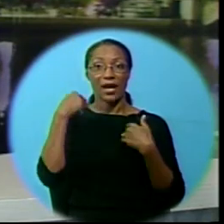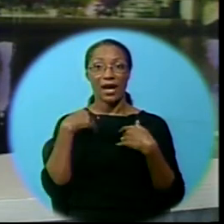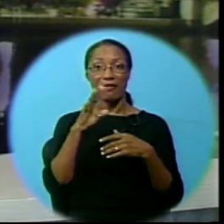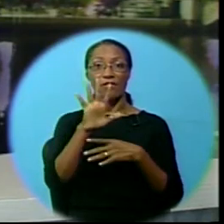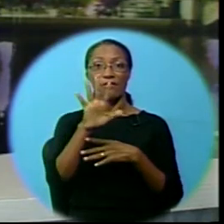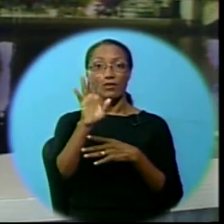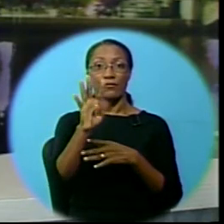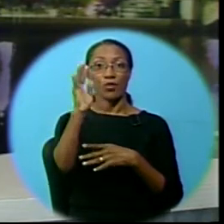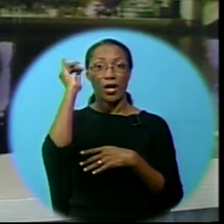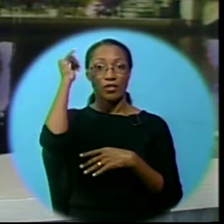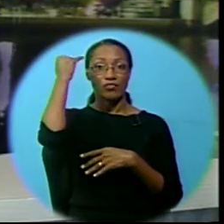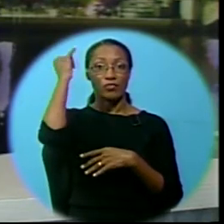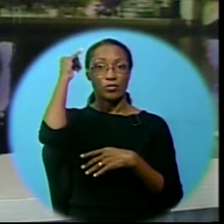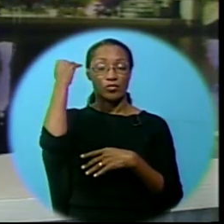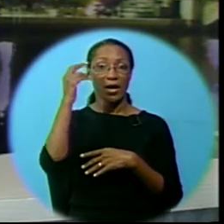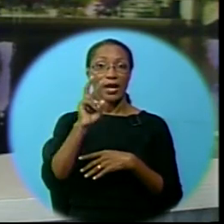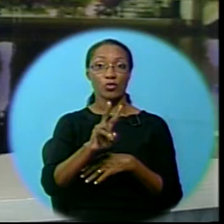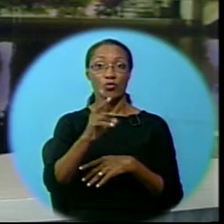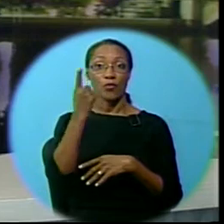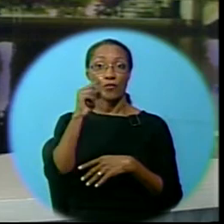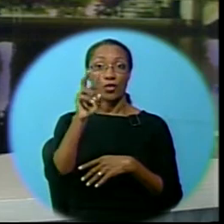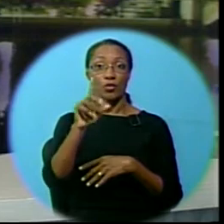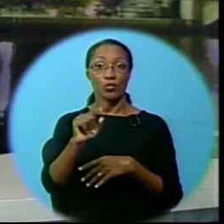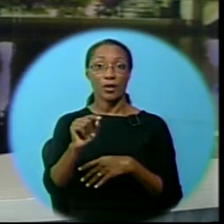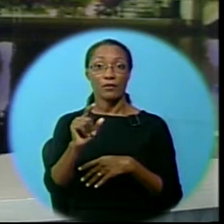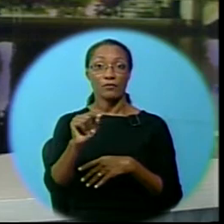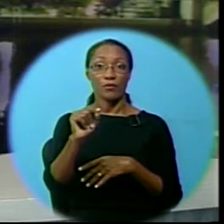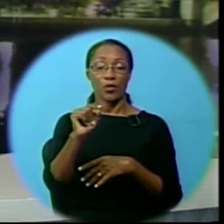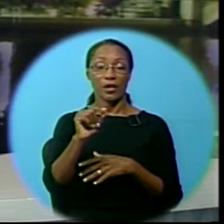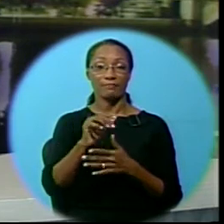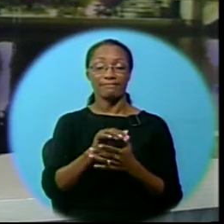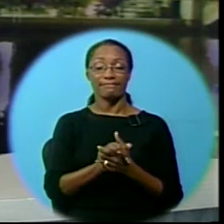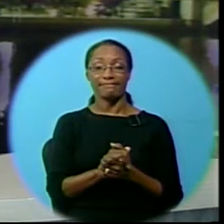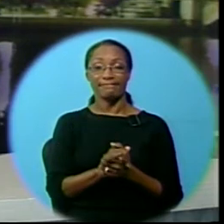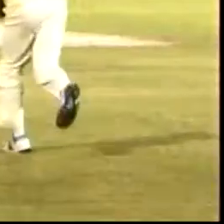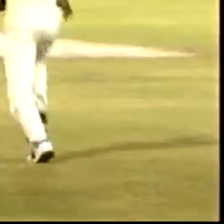54, while Jerome Jones took 2 for 24. Here's Damien again.